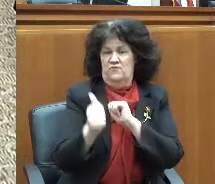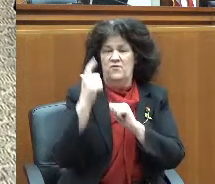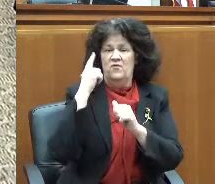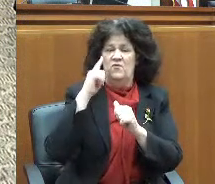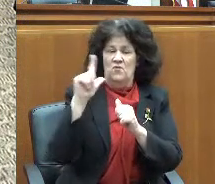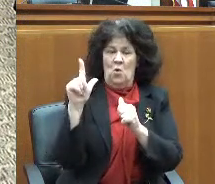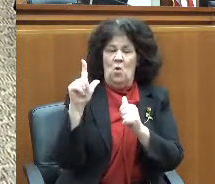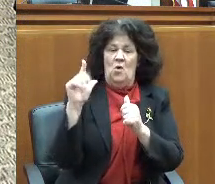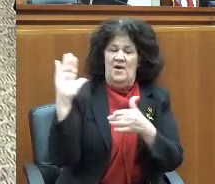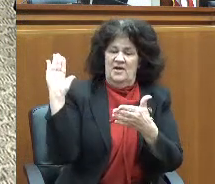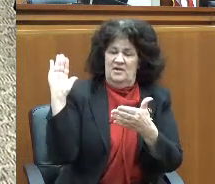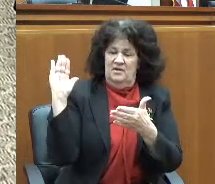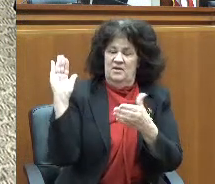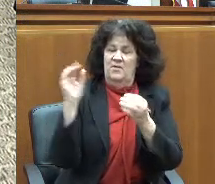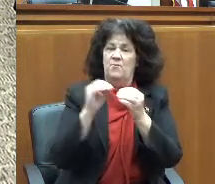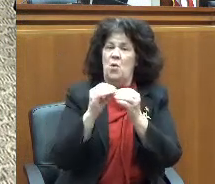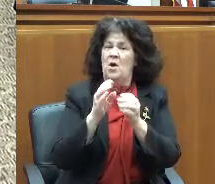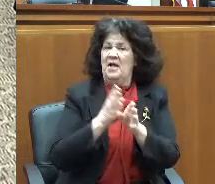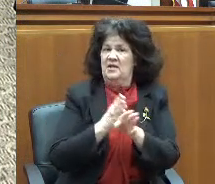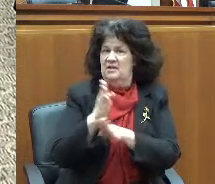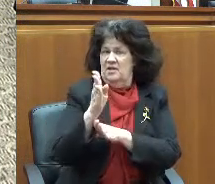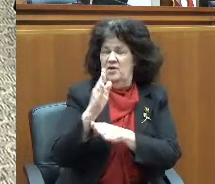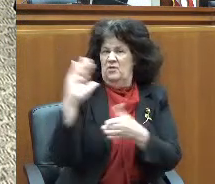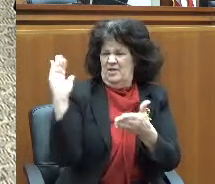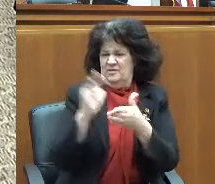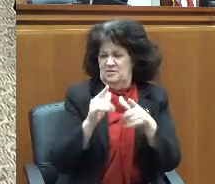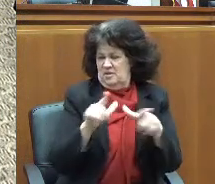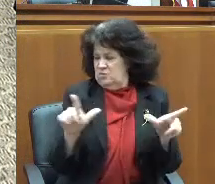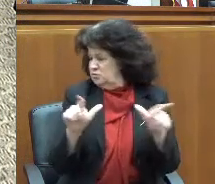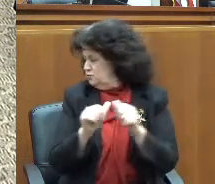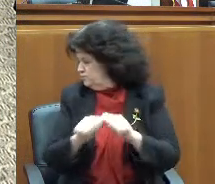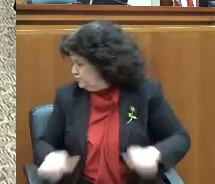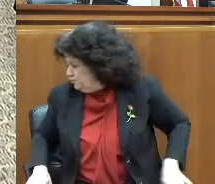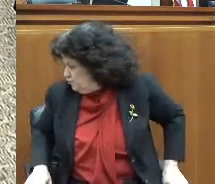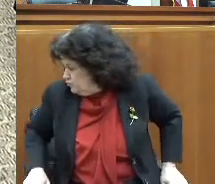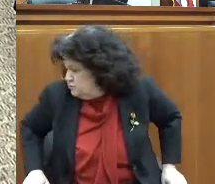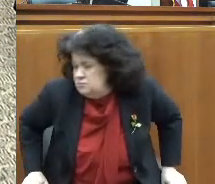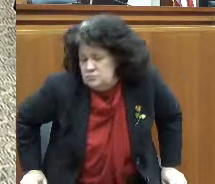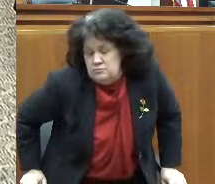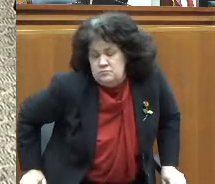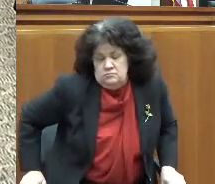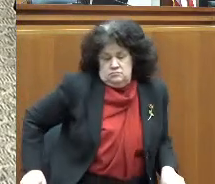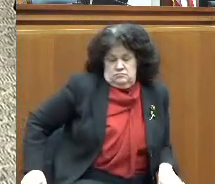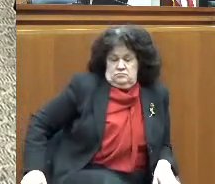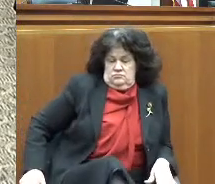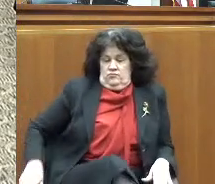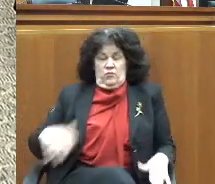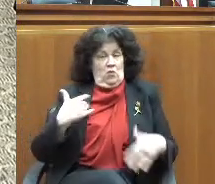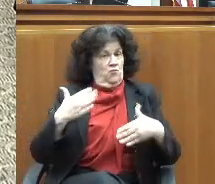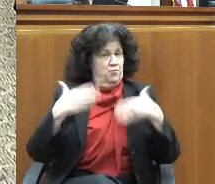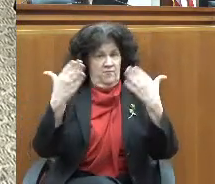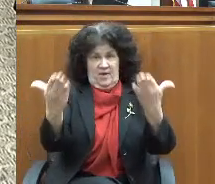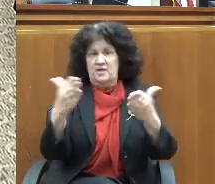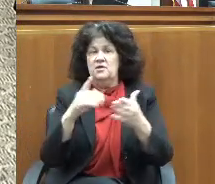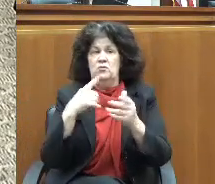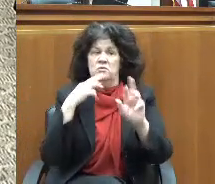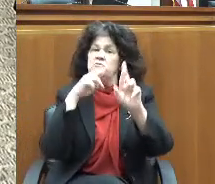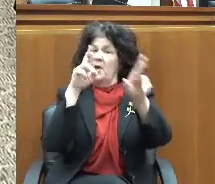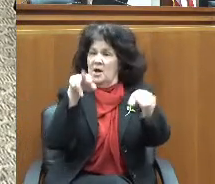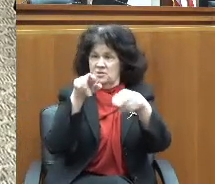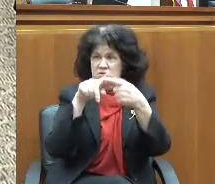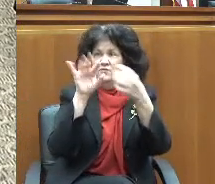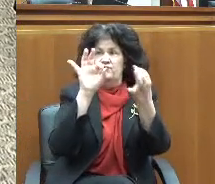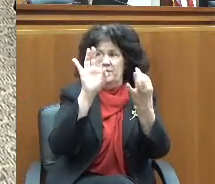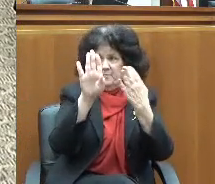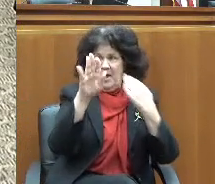us to come back just with an example of guidance that we would provide the systems, and so that's all we have provided, guidance on how